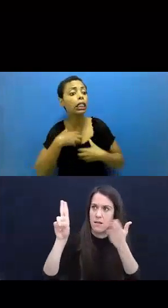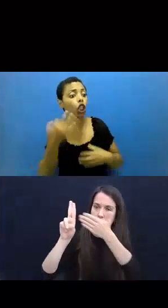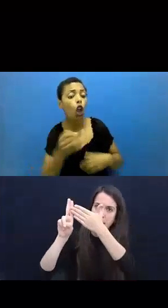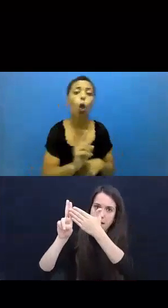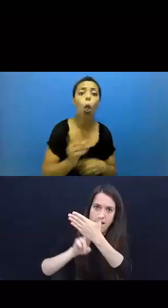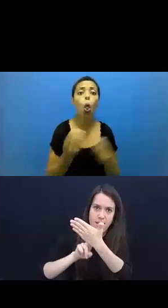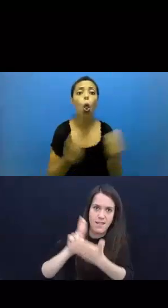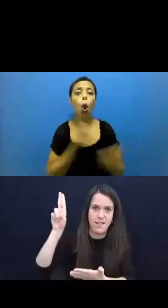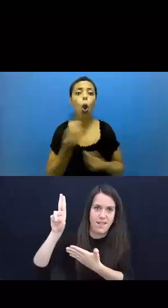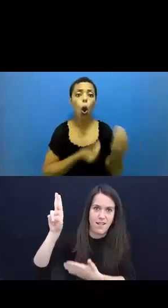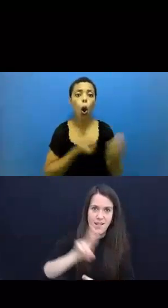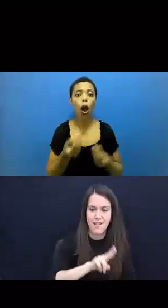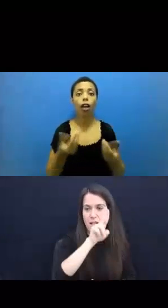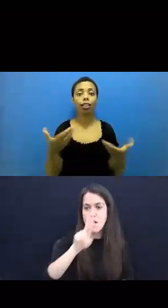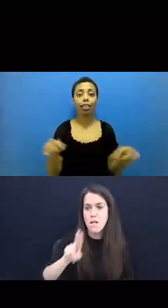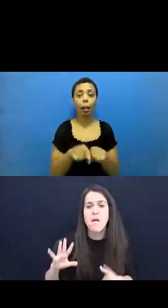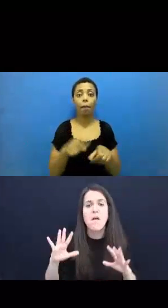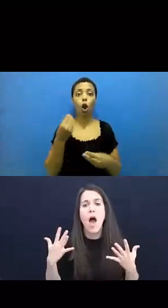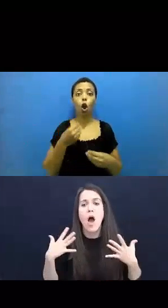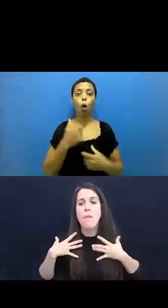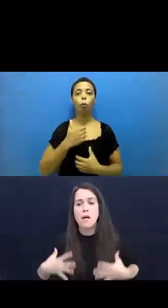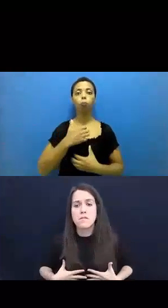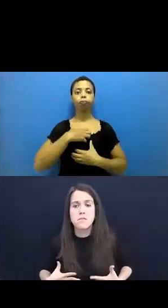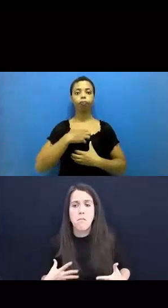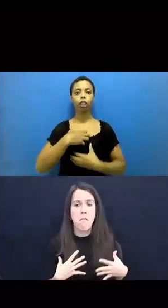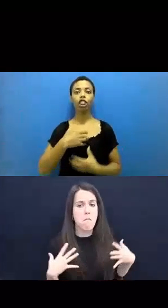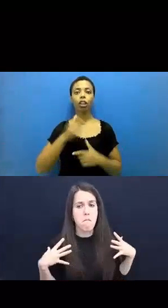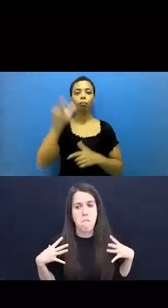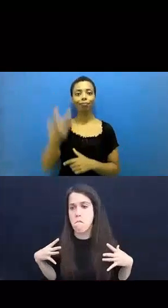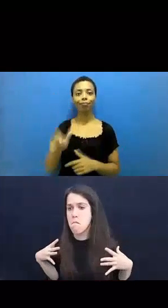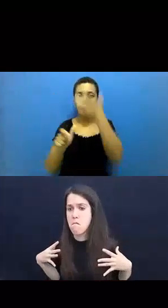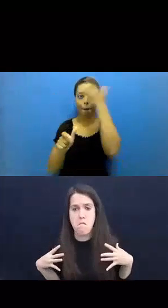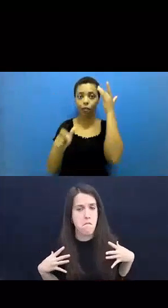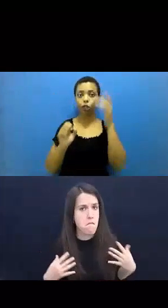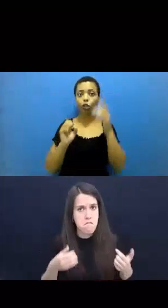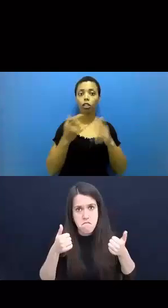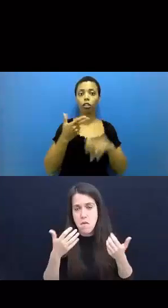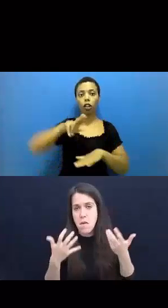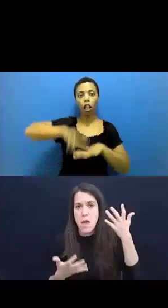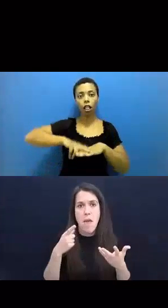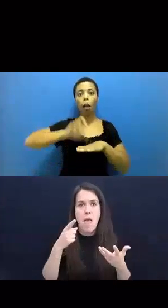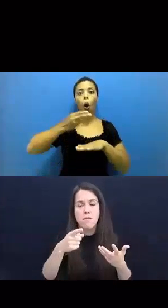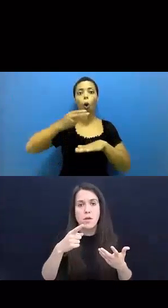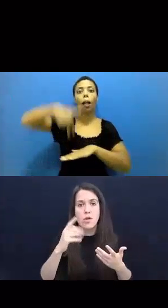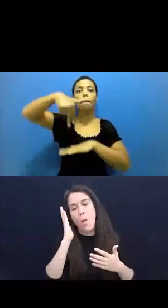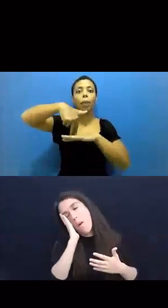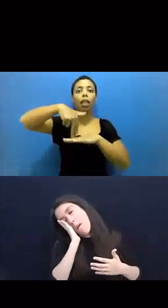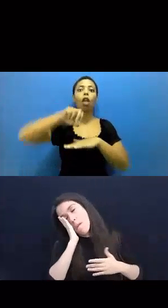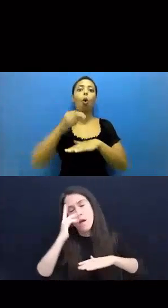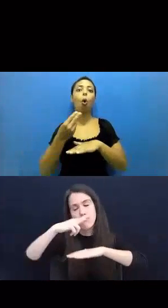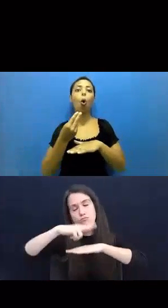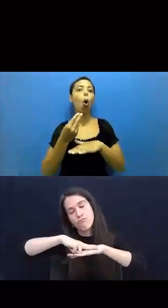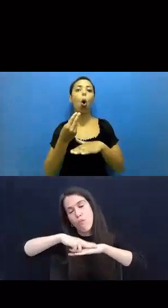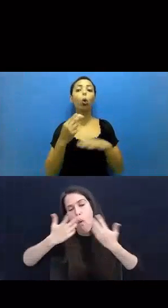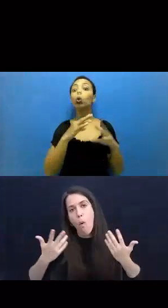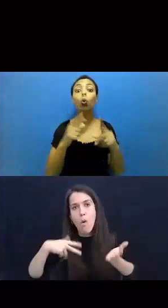and orientation is free. So it means that if you are on the bed or if you are standing, I can always use